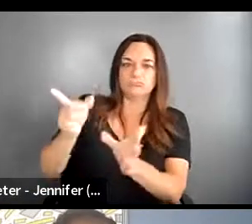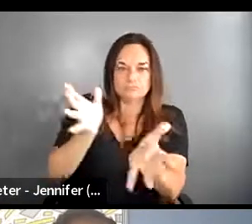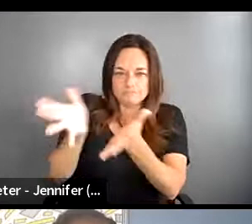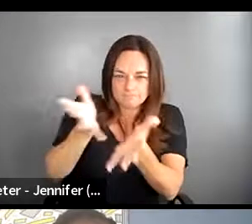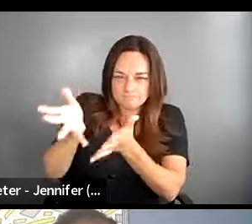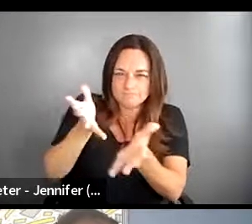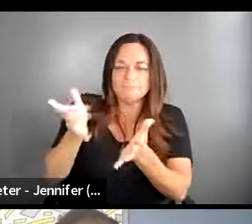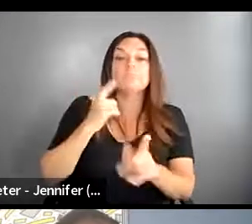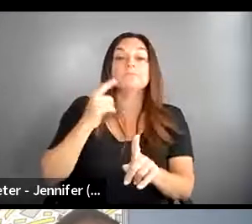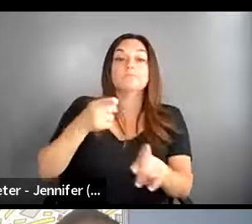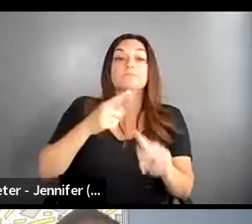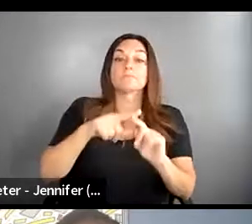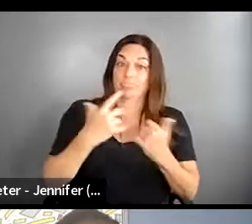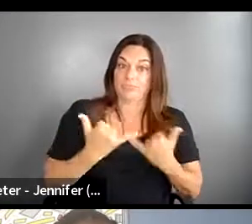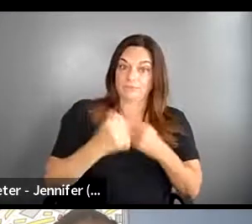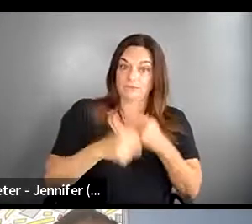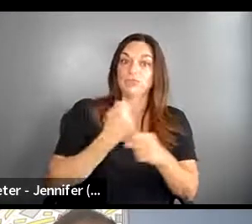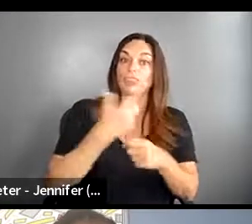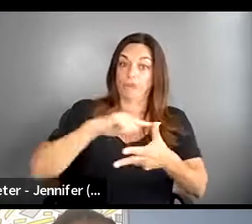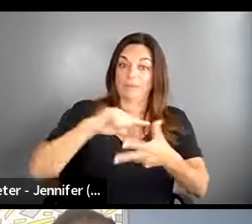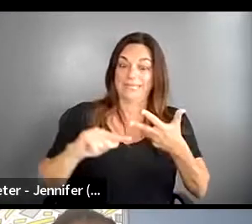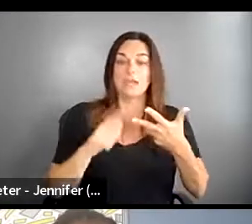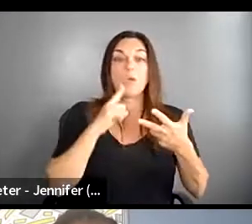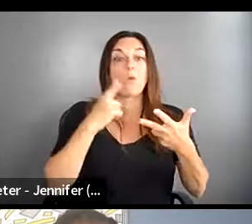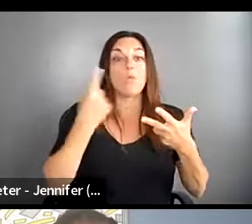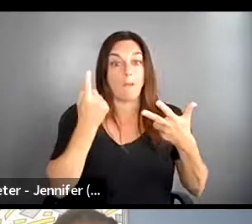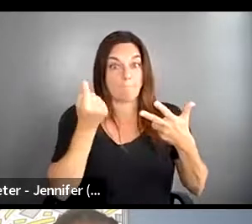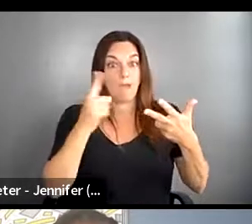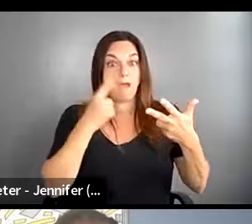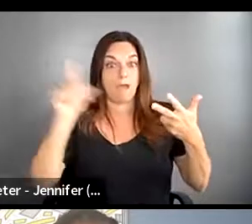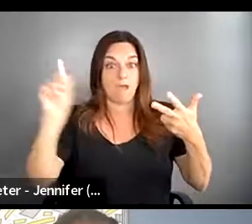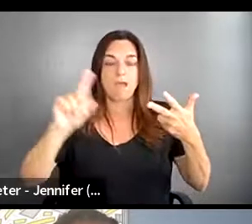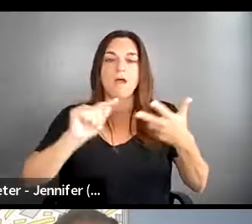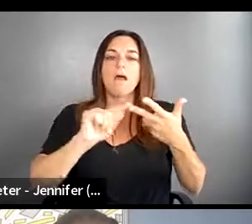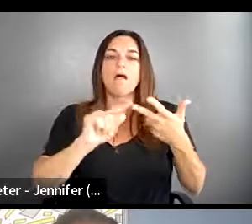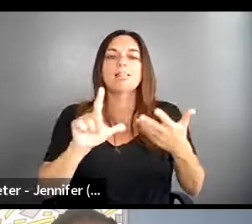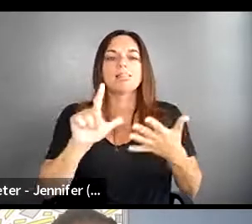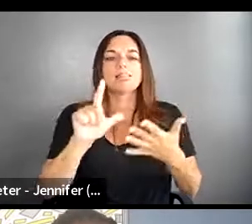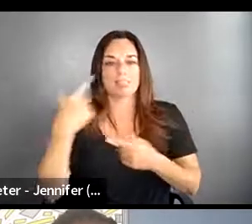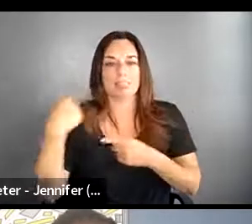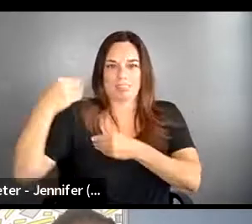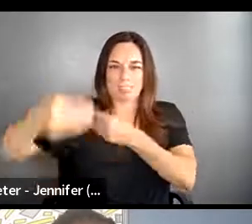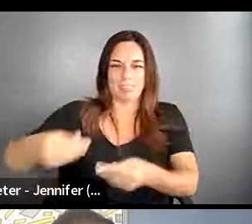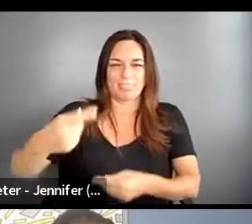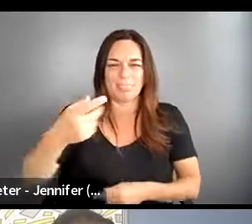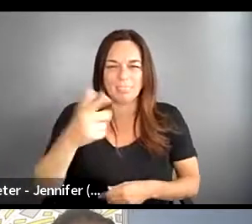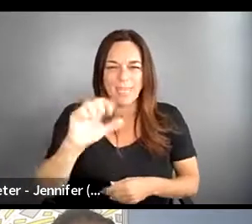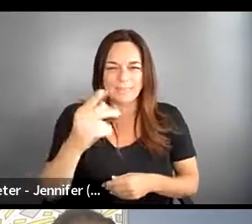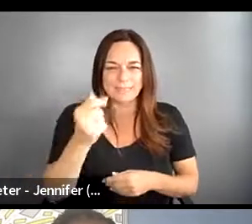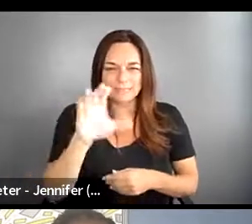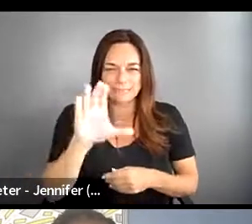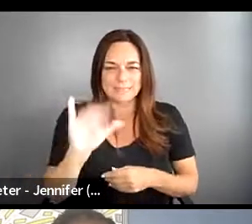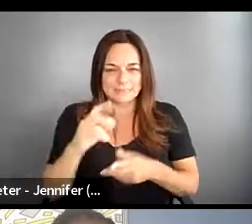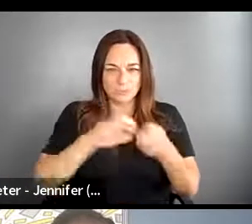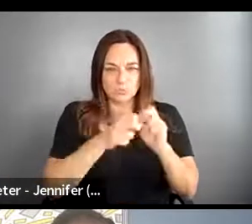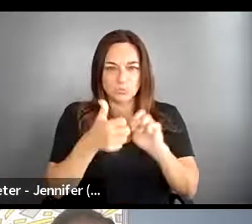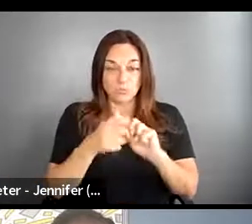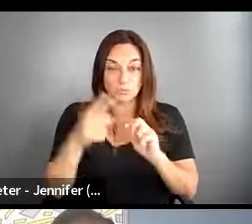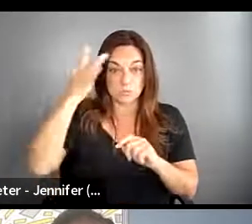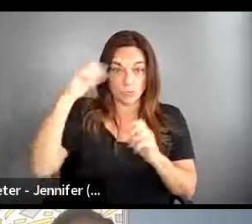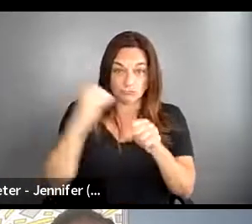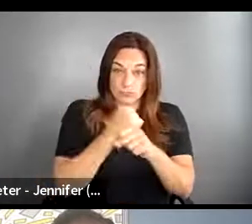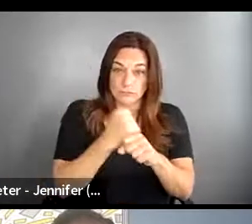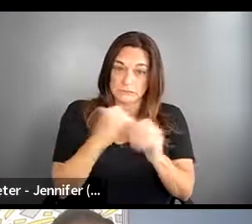priorities, and the one that we finally got over the finish line was a legacy issue that Smart Justice has been working on going all the way back